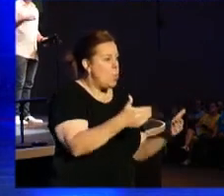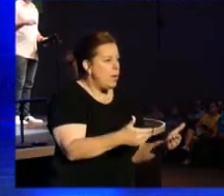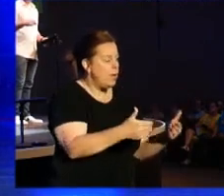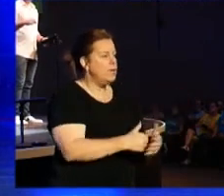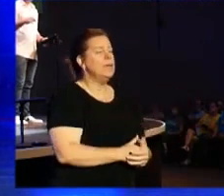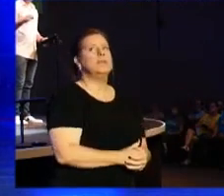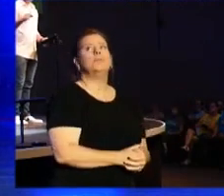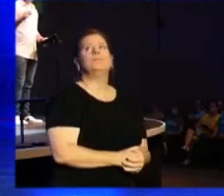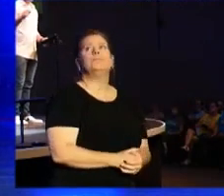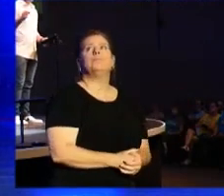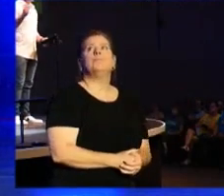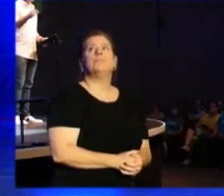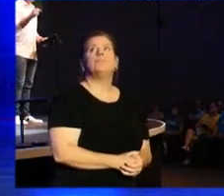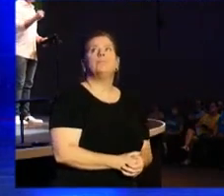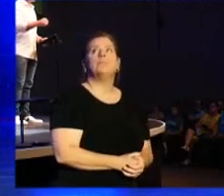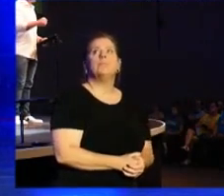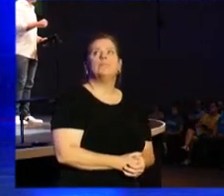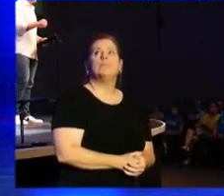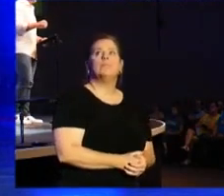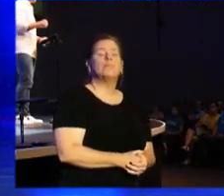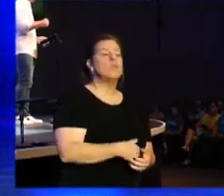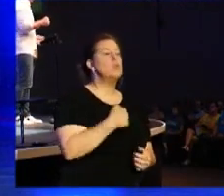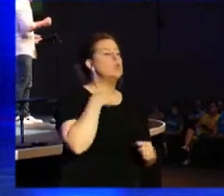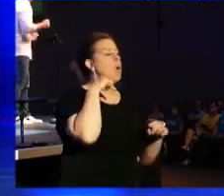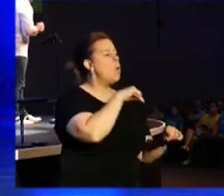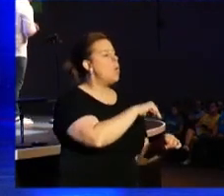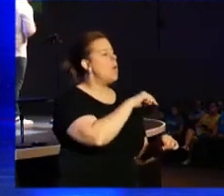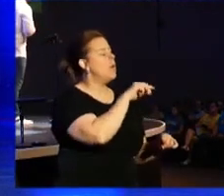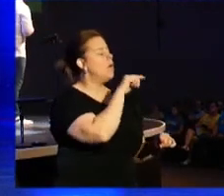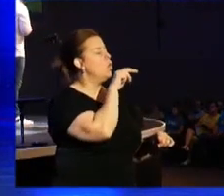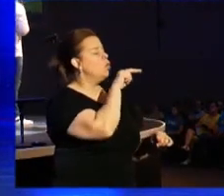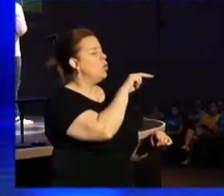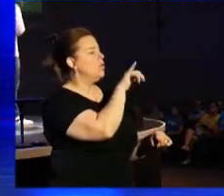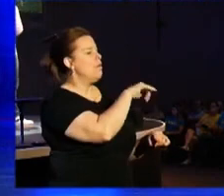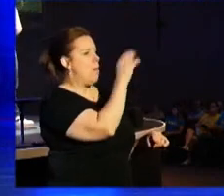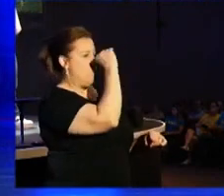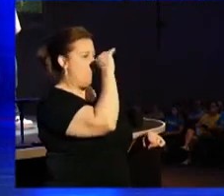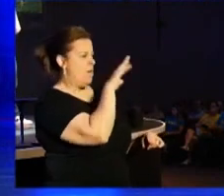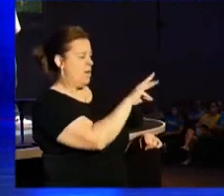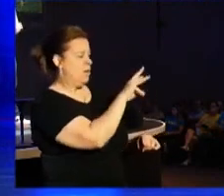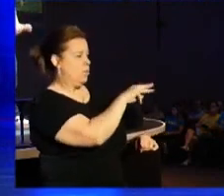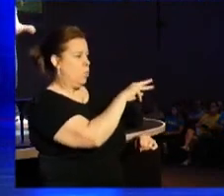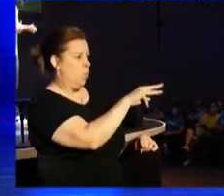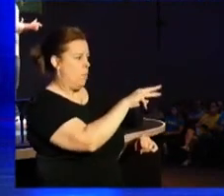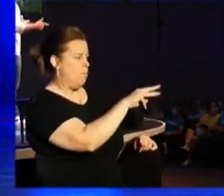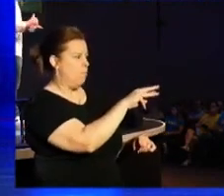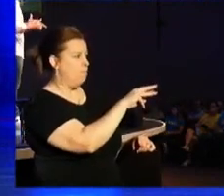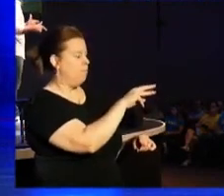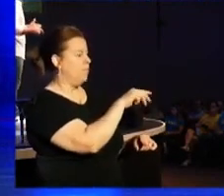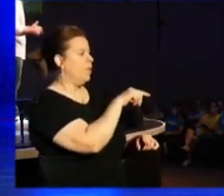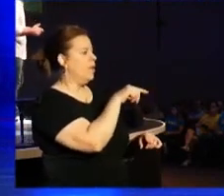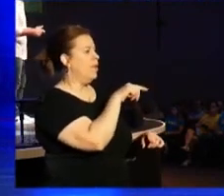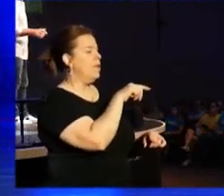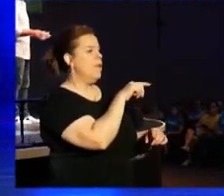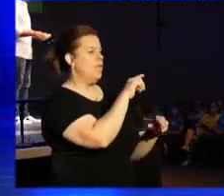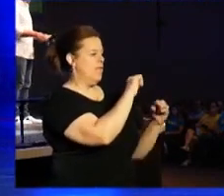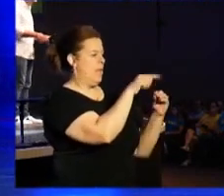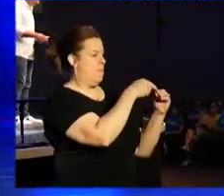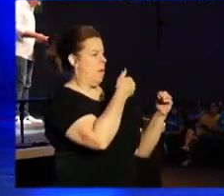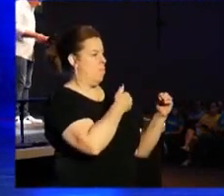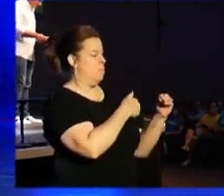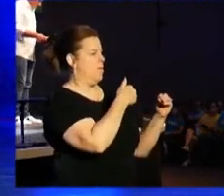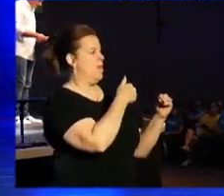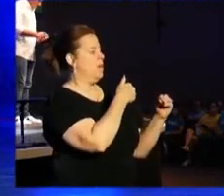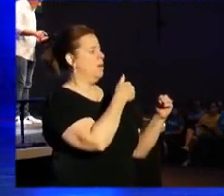play college football. I went and checked out his bio page on the school's website. And in it, in the About Me section, he quotes his